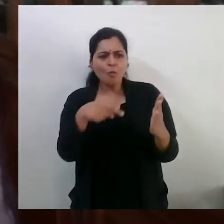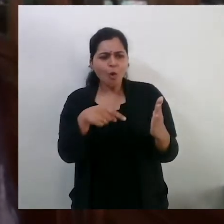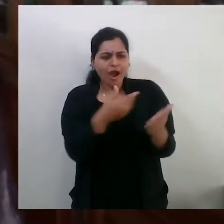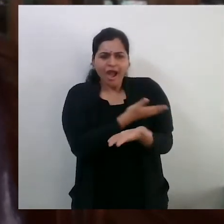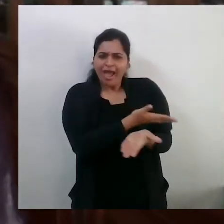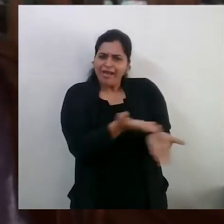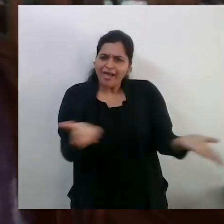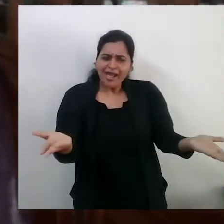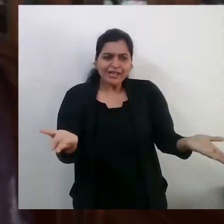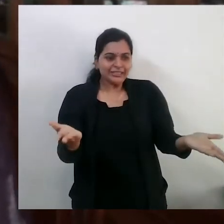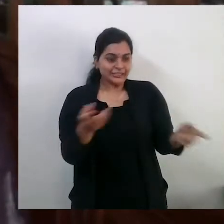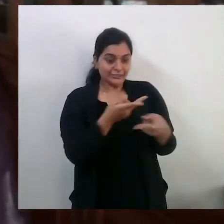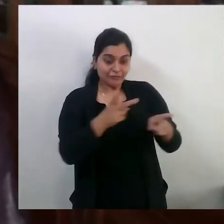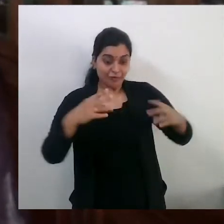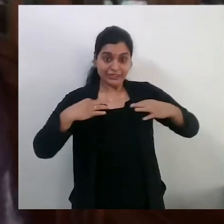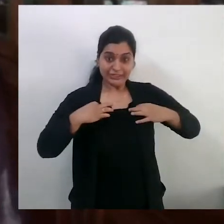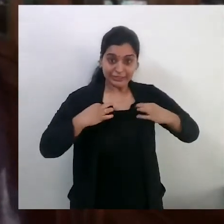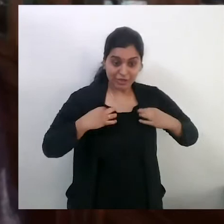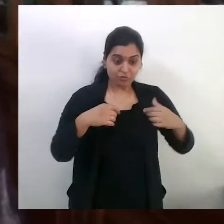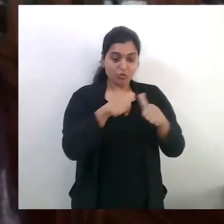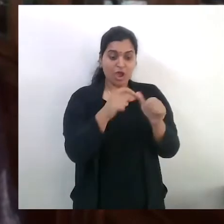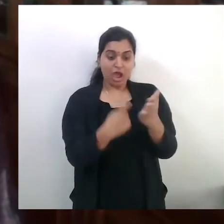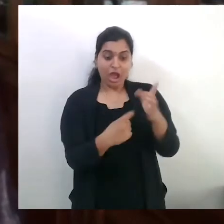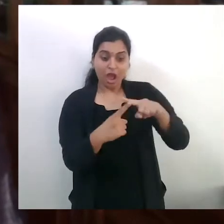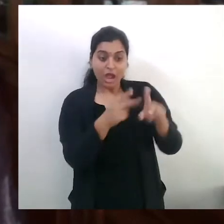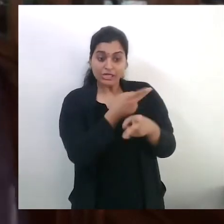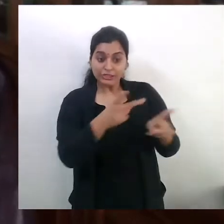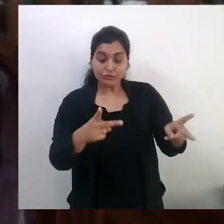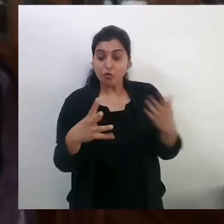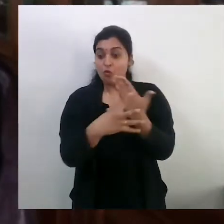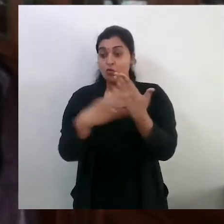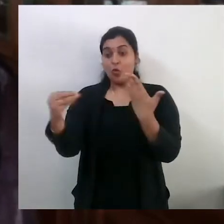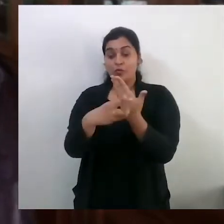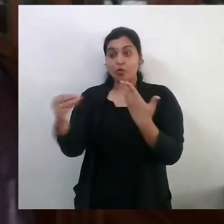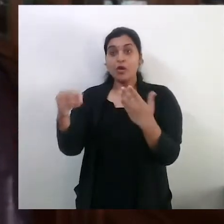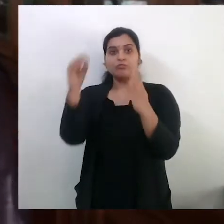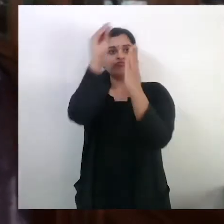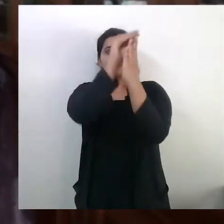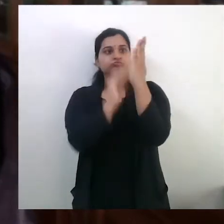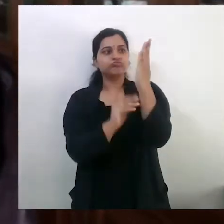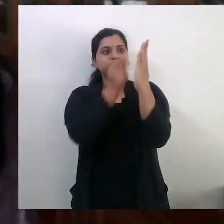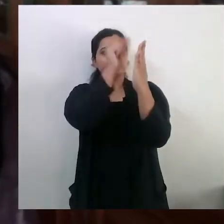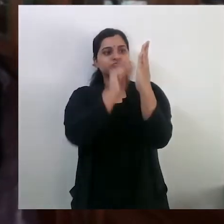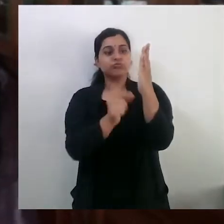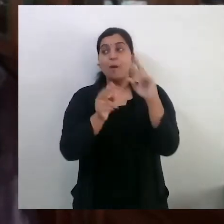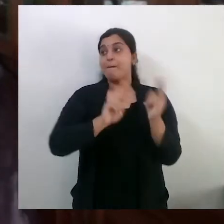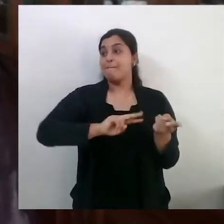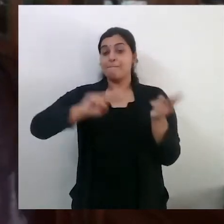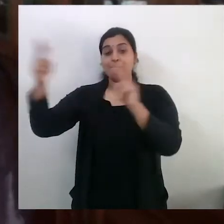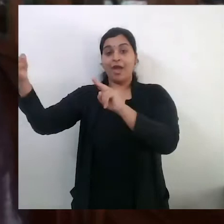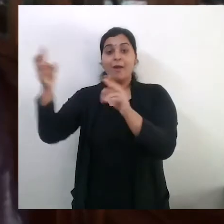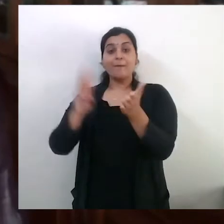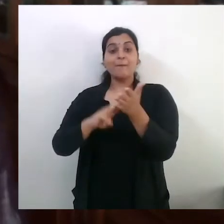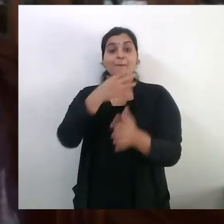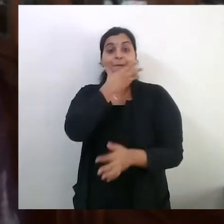discipline and make a documentary of that so that they could take all the designs to Manchester.